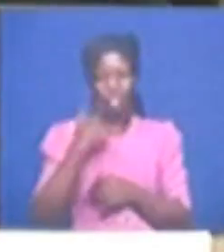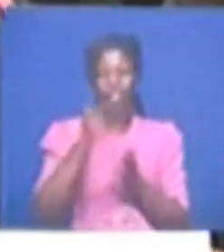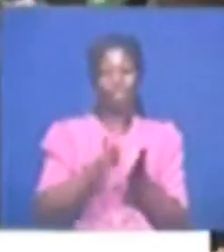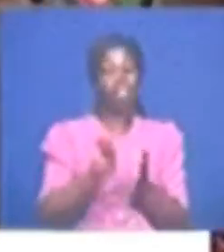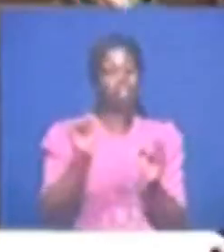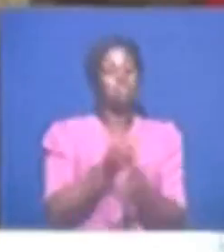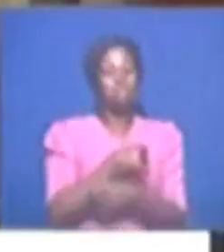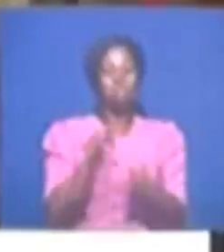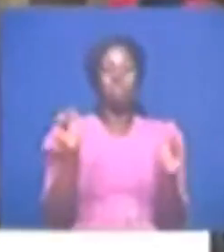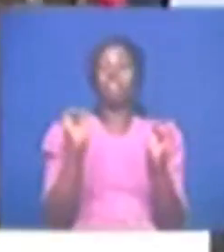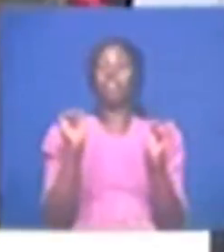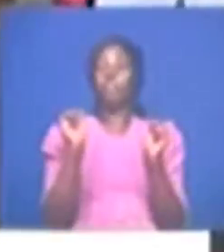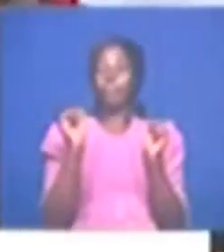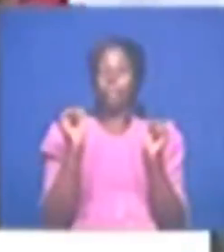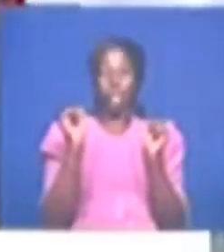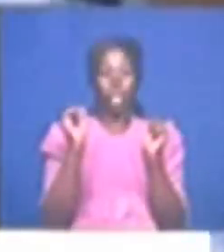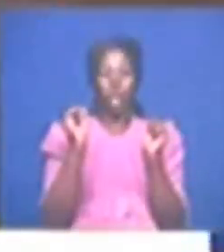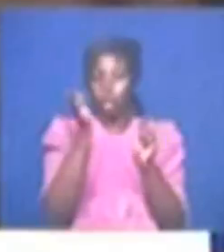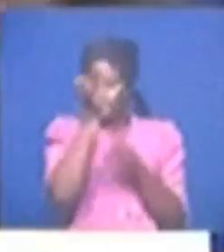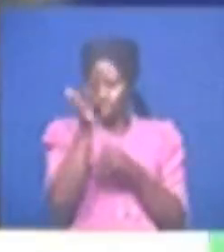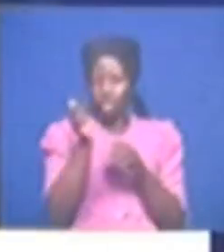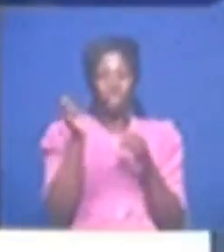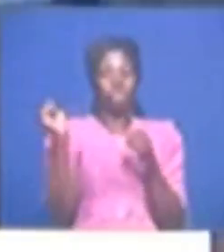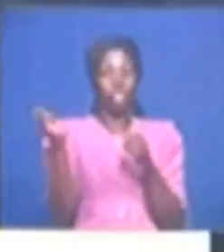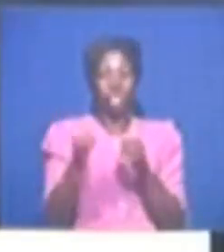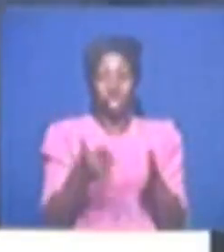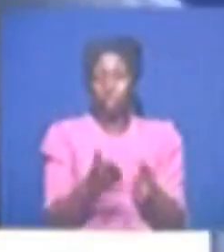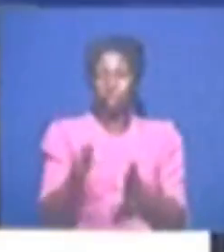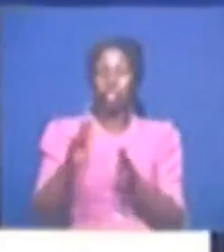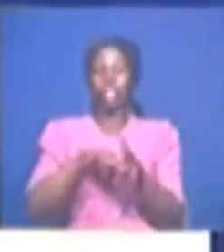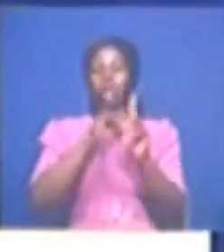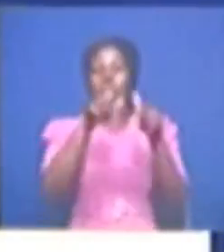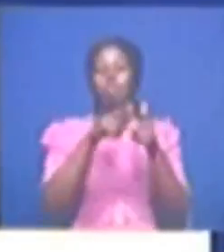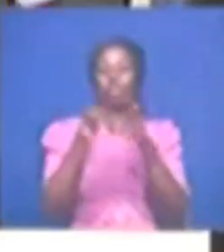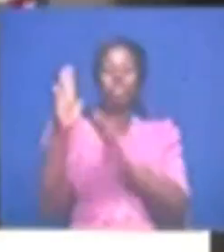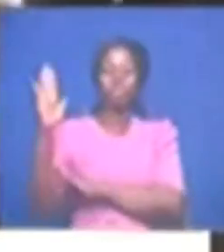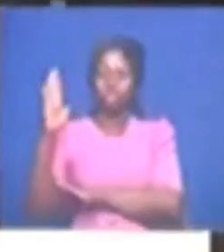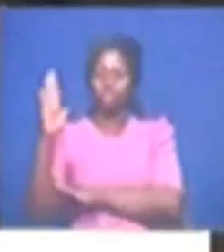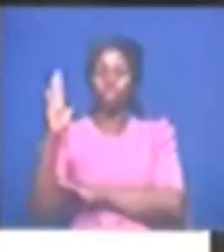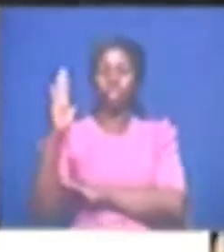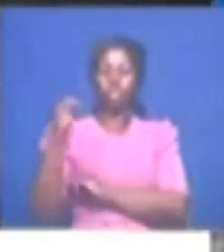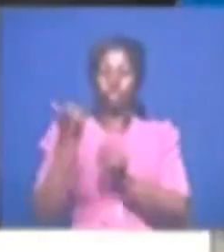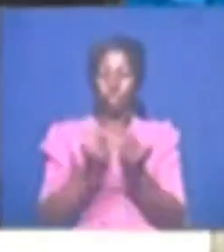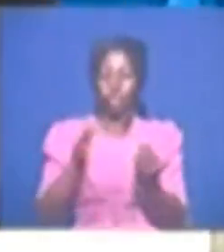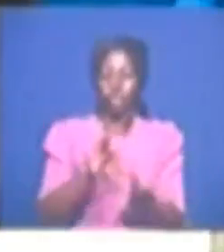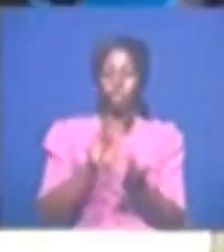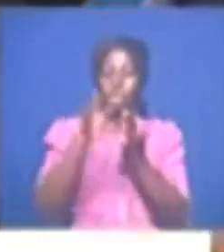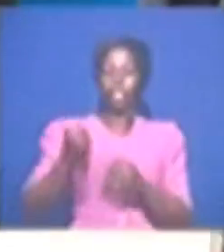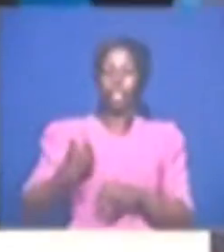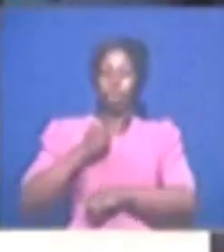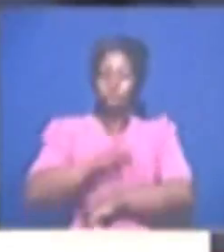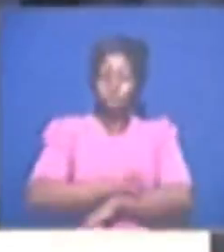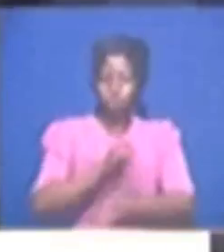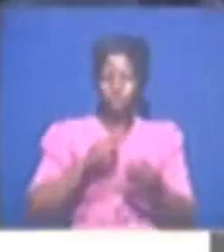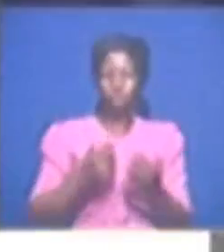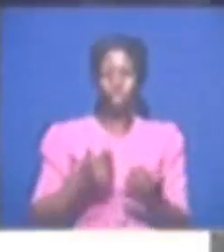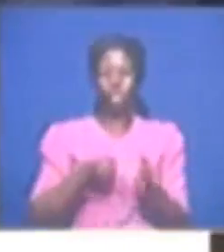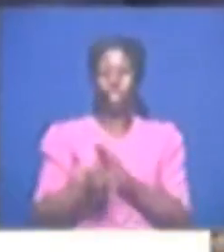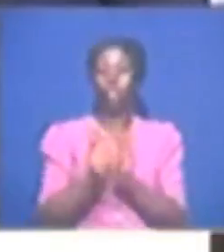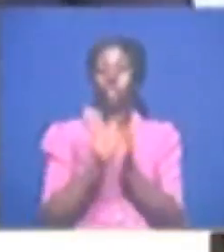the safety and security of students, especially female students in public schools. Brenda Zada Radido, Channel 1